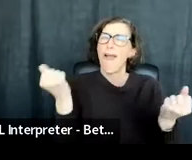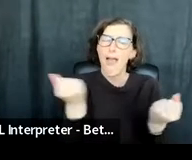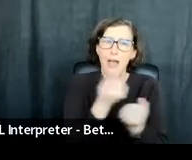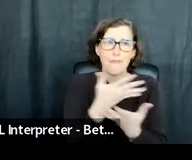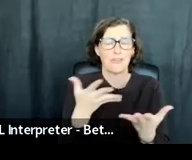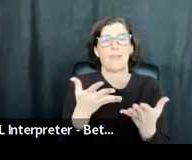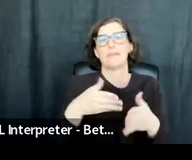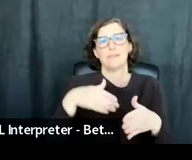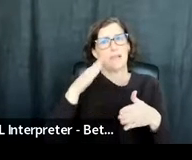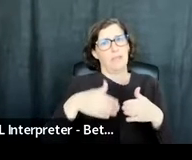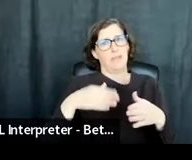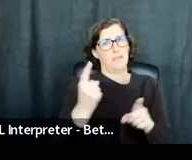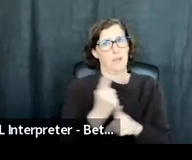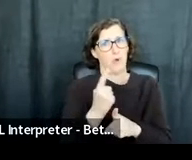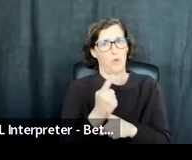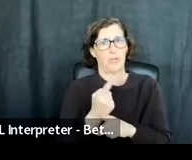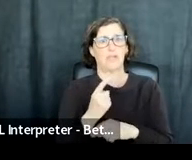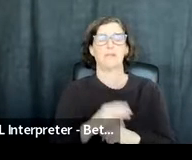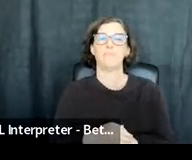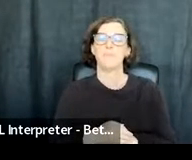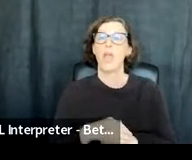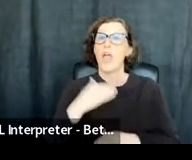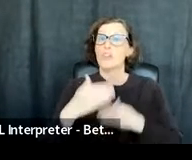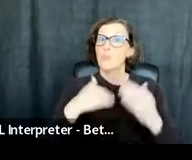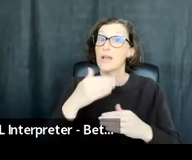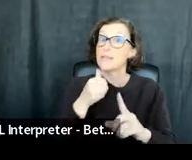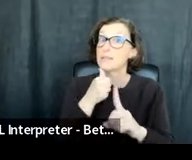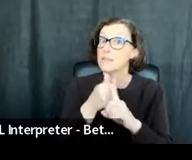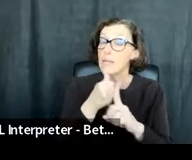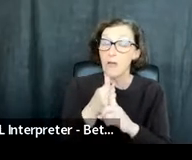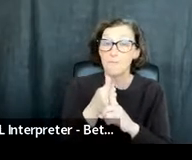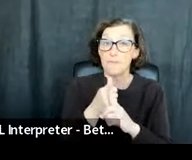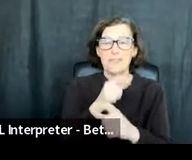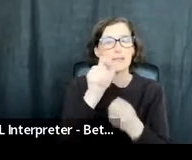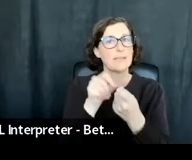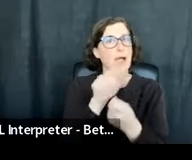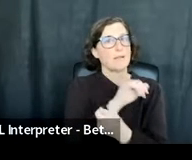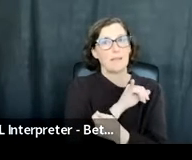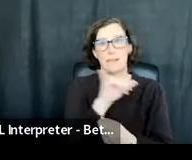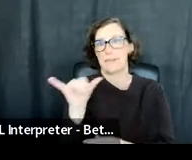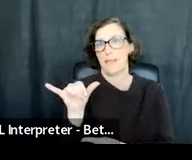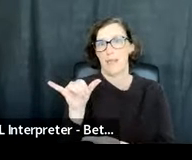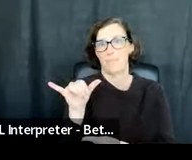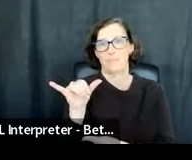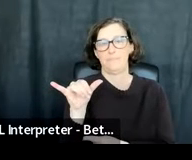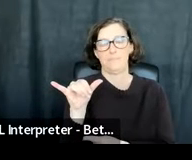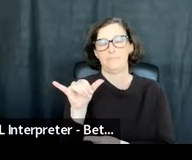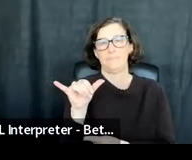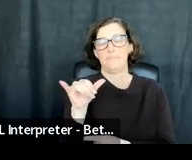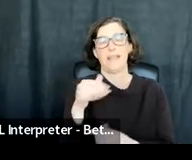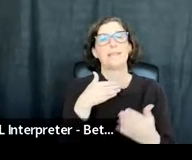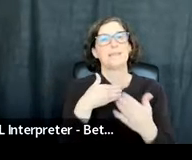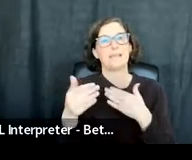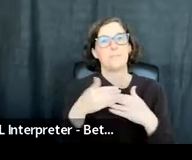And the process itself, though, is exactly the same as dependent. It really isn't dependent on the disability or